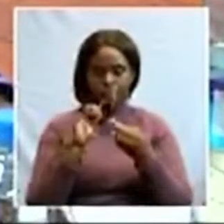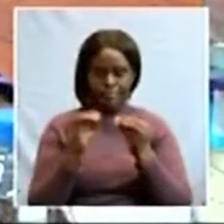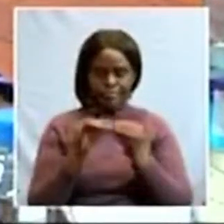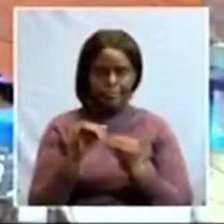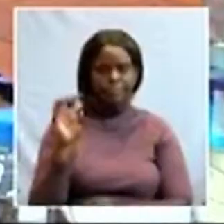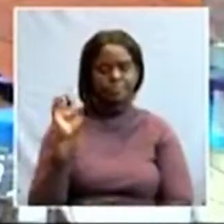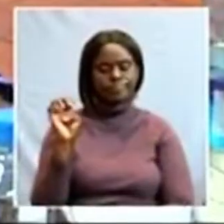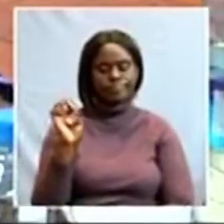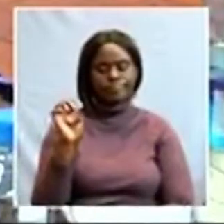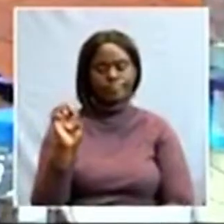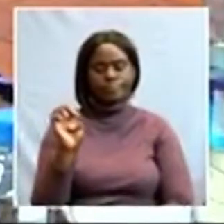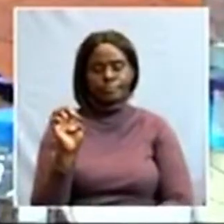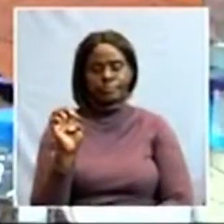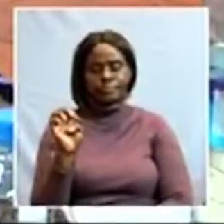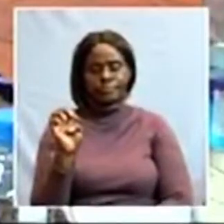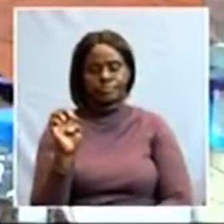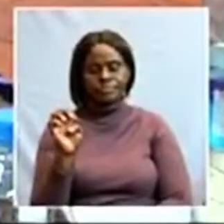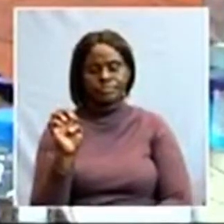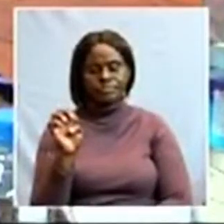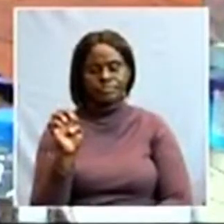E.